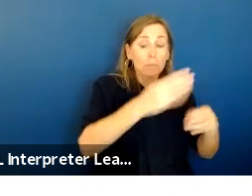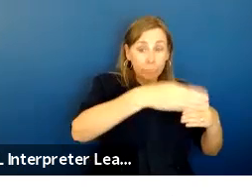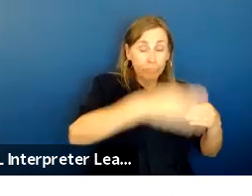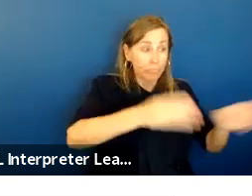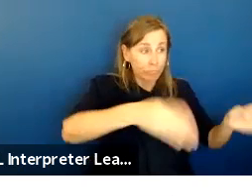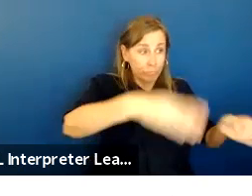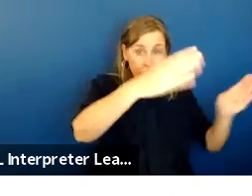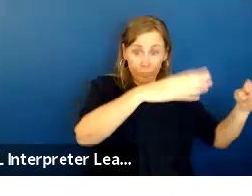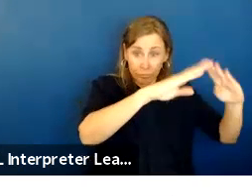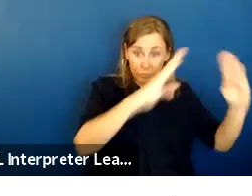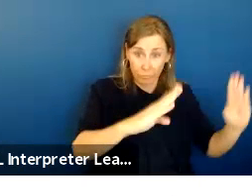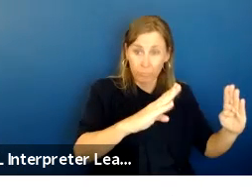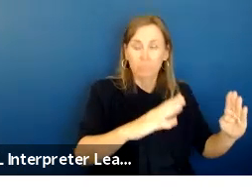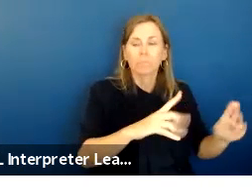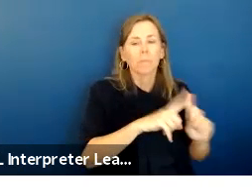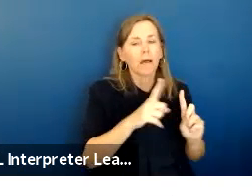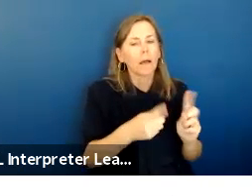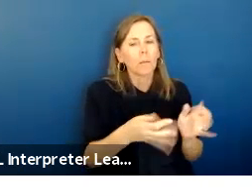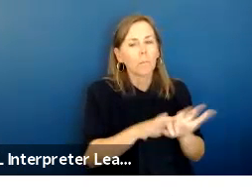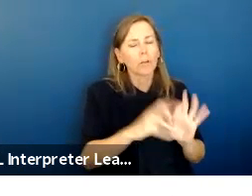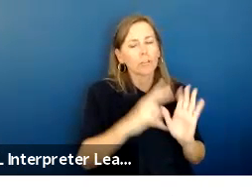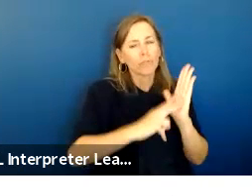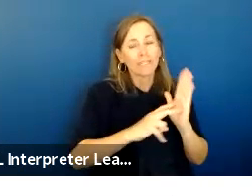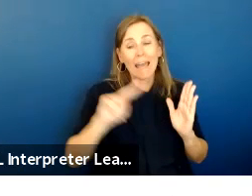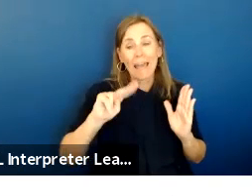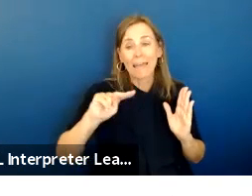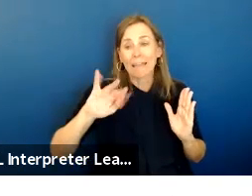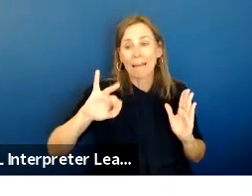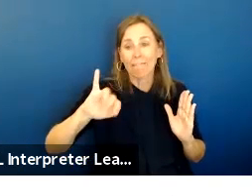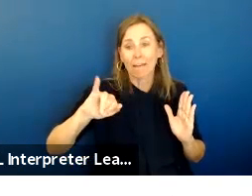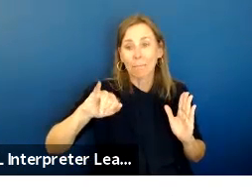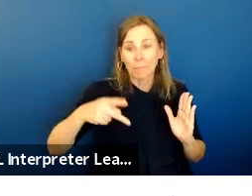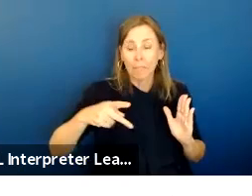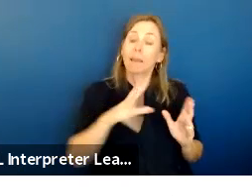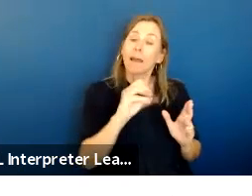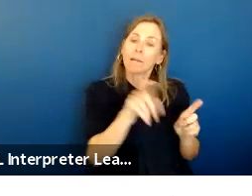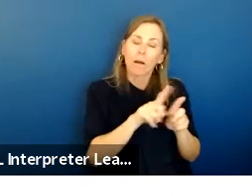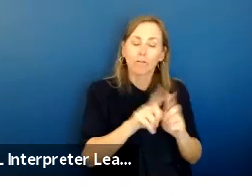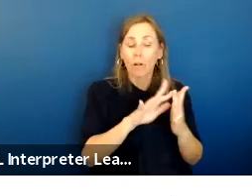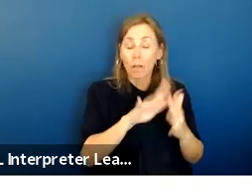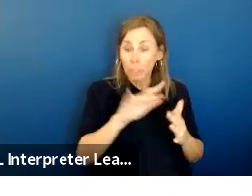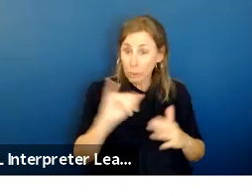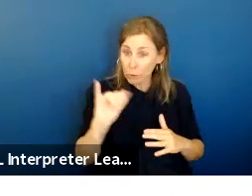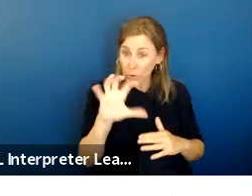construction, we suggest you review the NFIP, the flood insurance coverage policy, or contact your insurance company or agent.